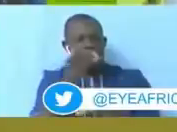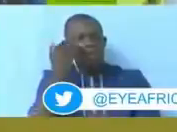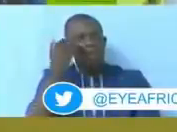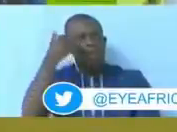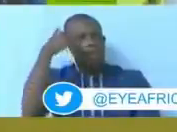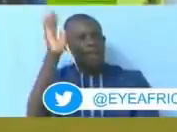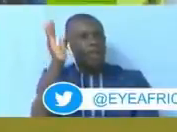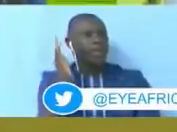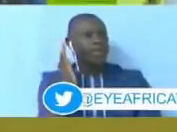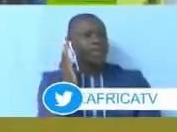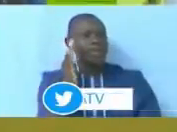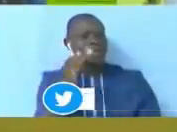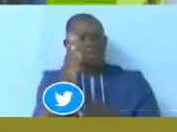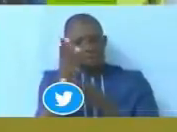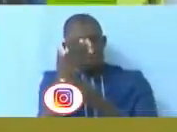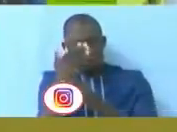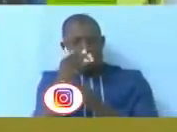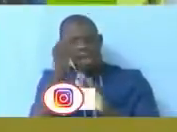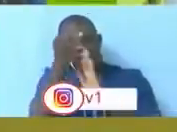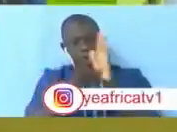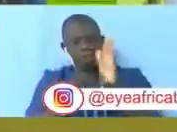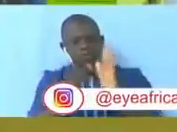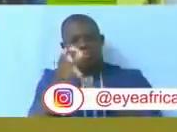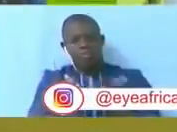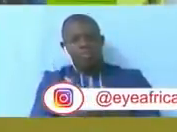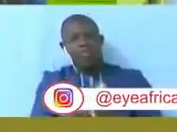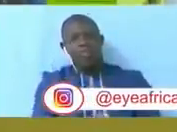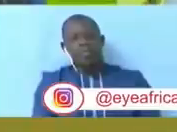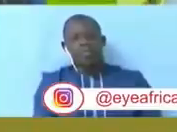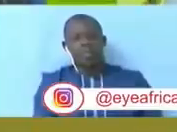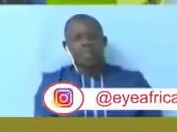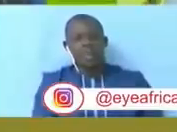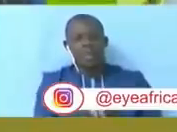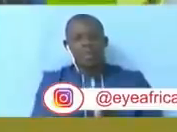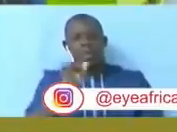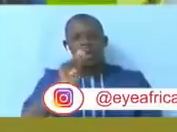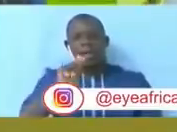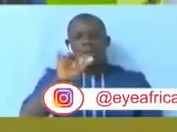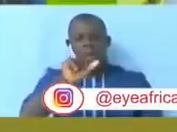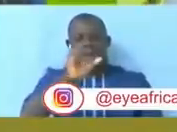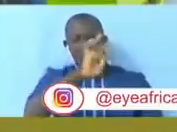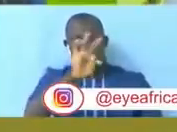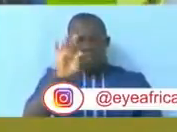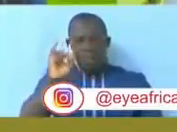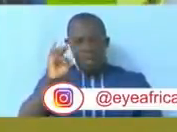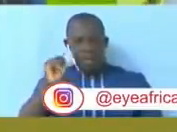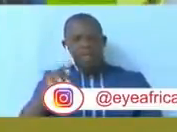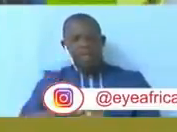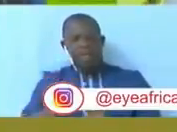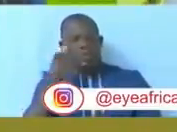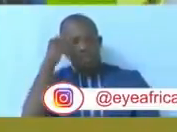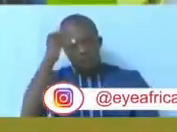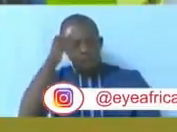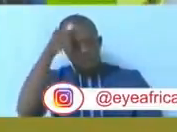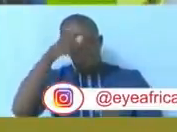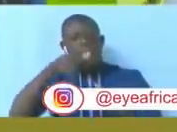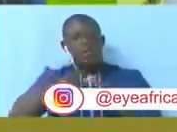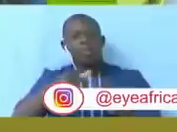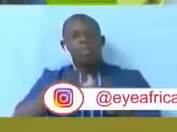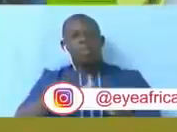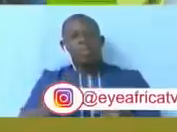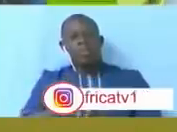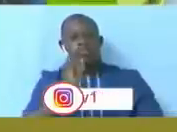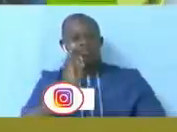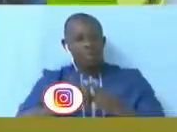manke do ku lunde de sibitu do ngelen barin kam ndara fa nyina doctor fangola kula. So Nafi gave me a reminder call. Nafi nata nan kumande kan hakilo bulande. I